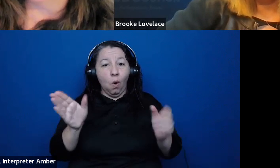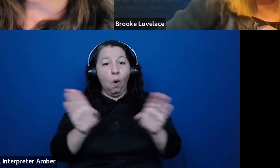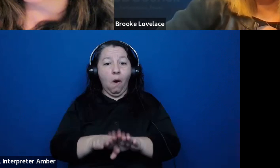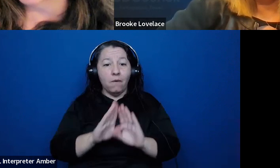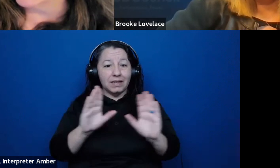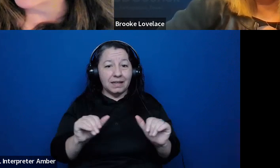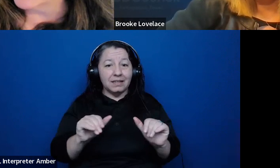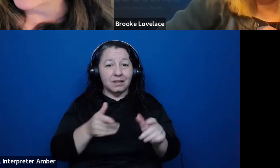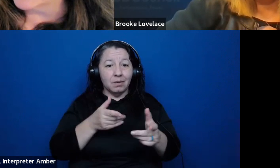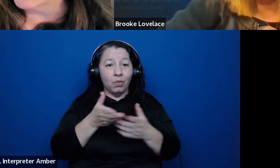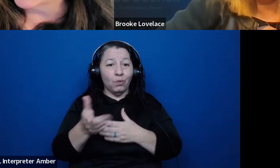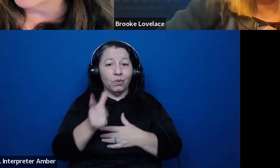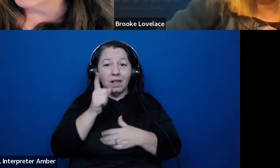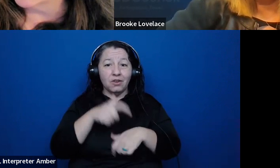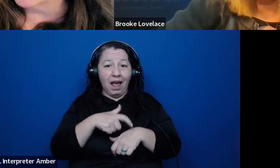up.